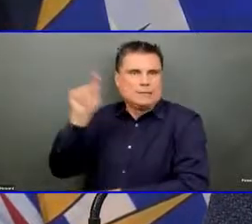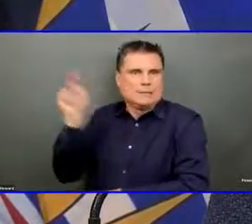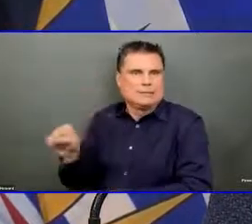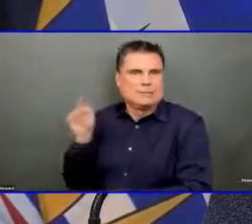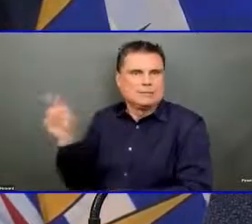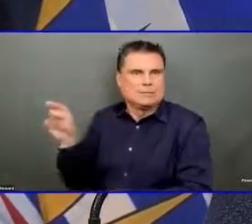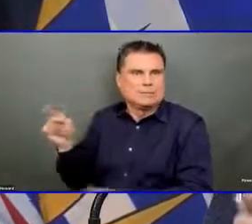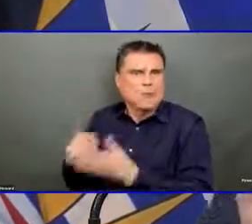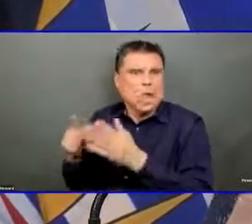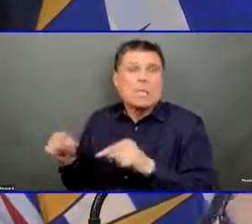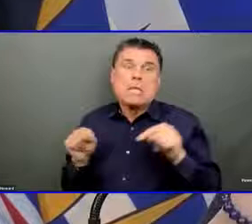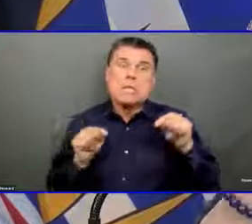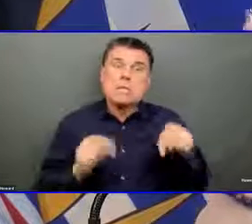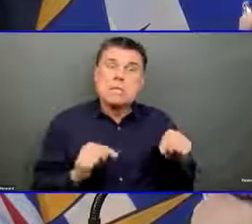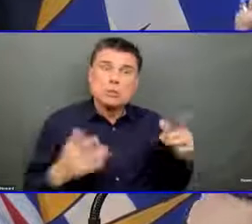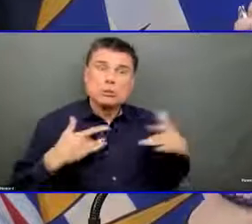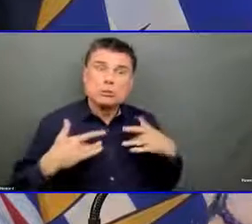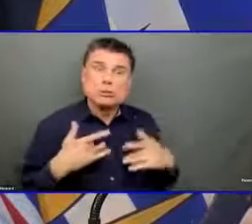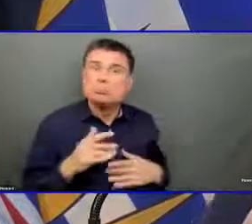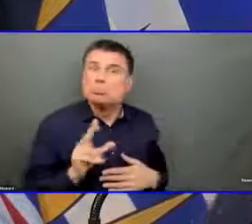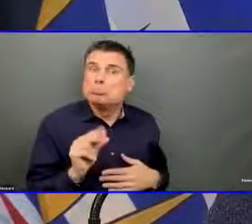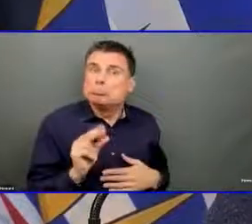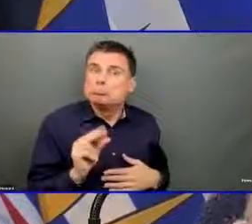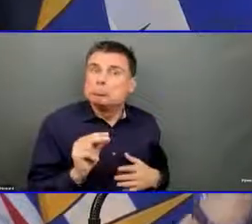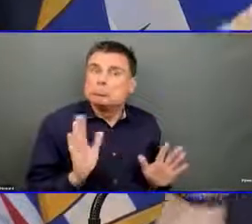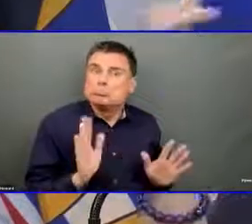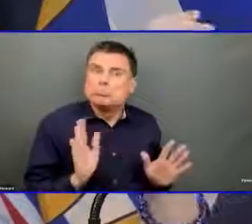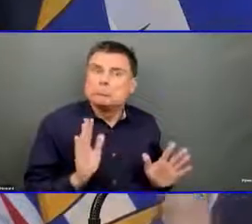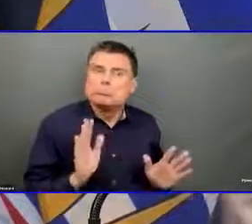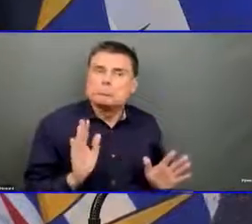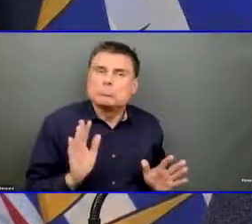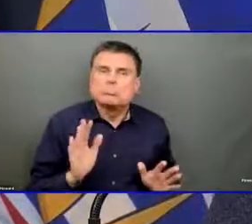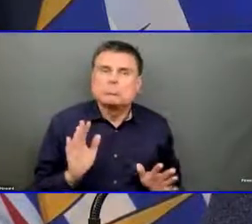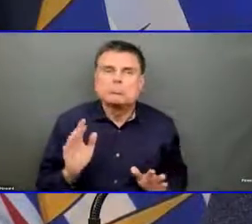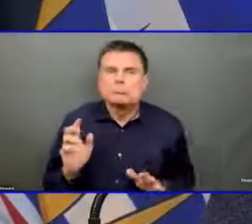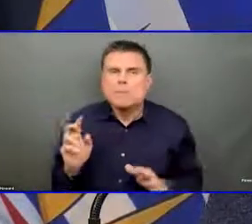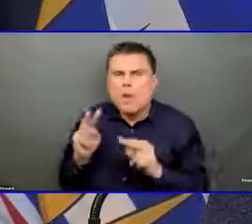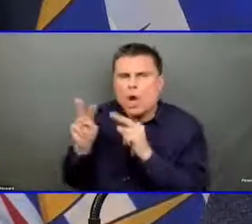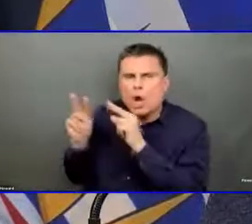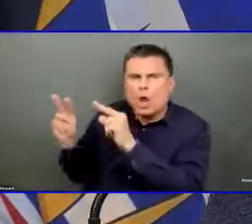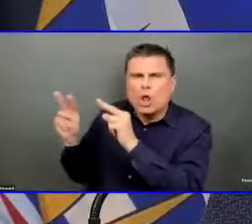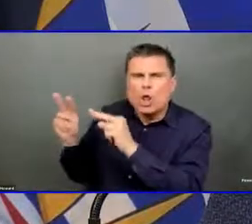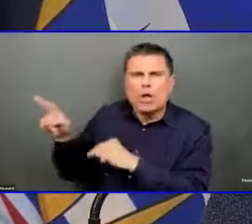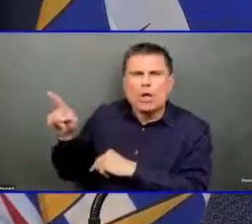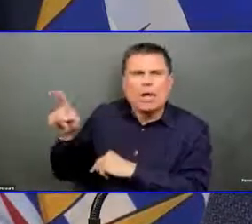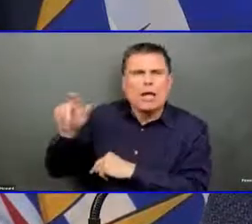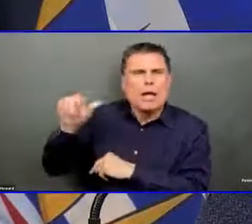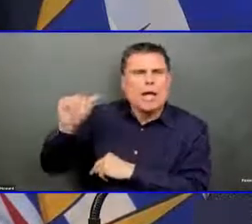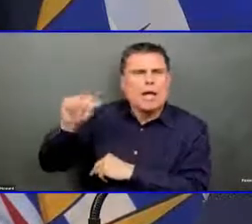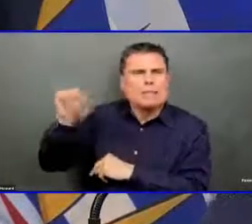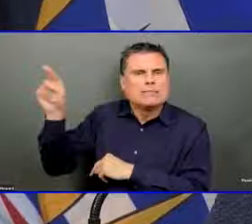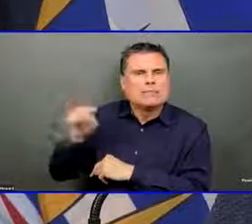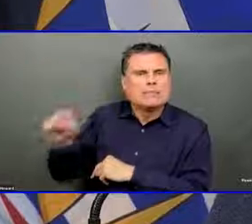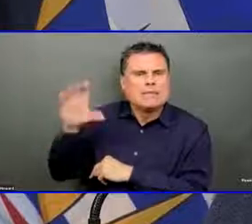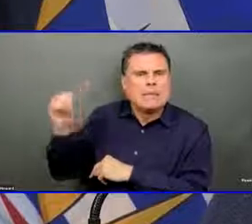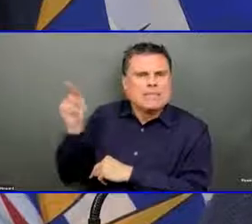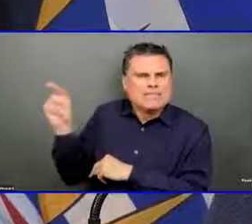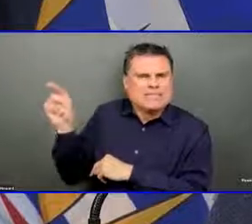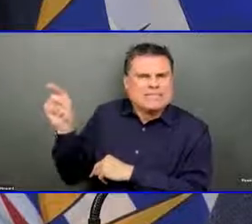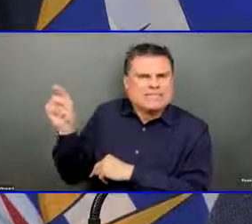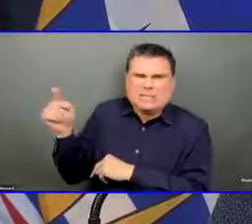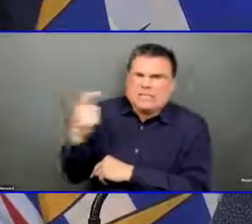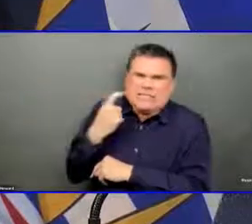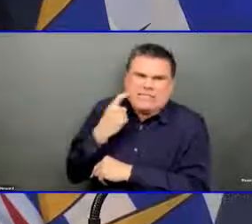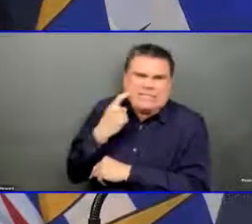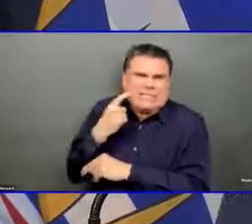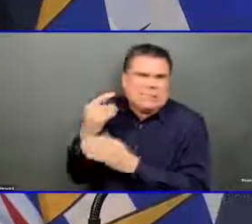also say that we look at everything by lot number, and that was what was the issue